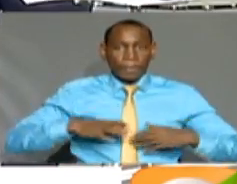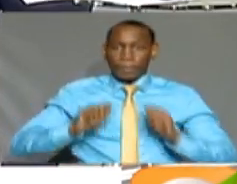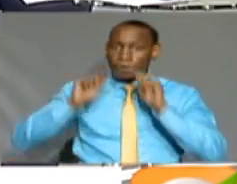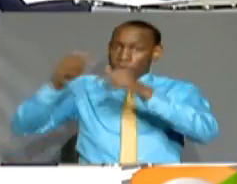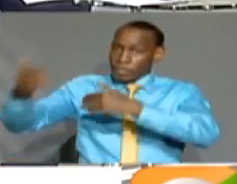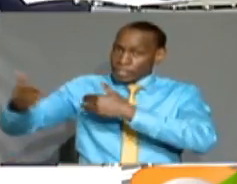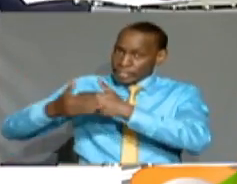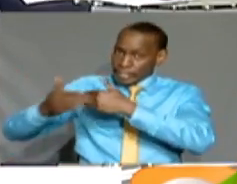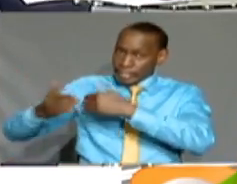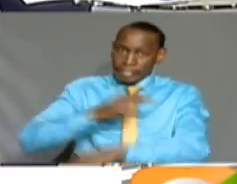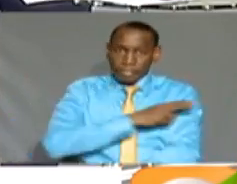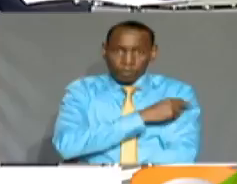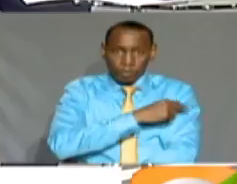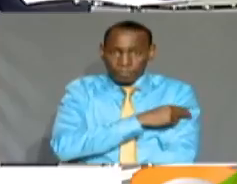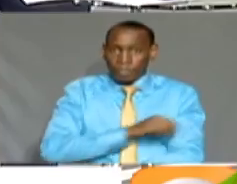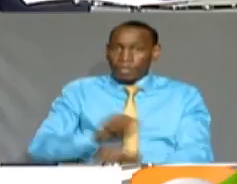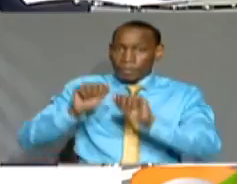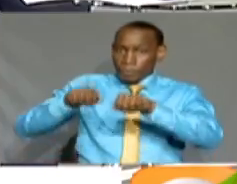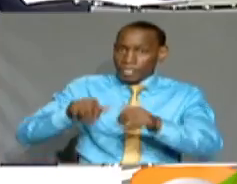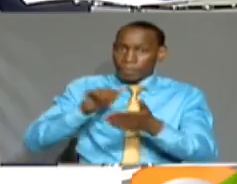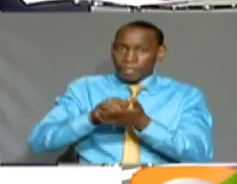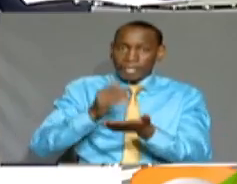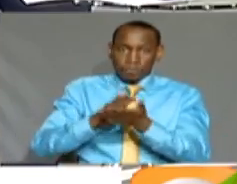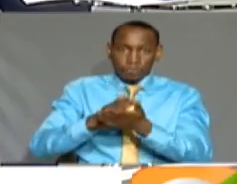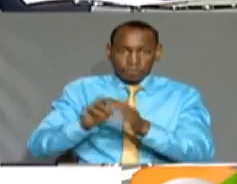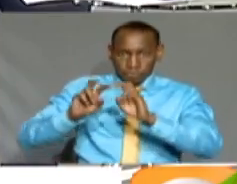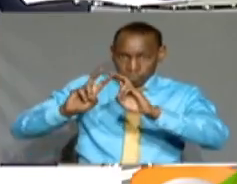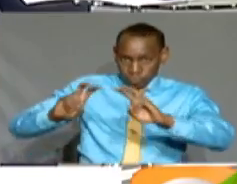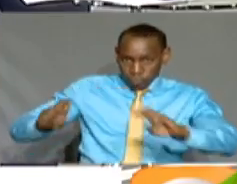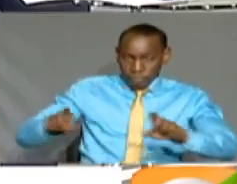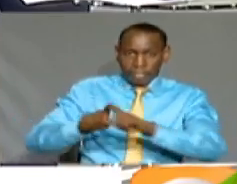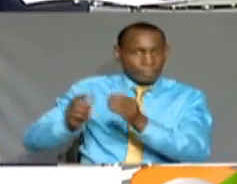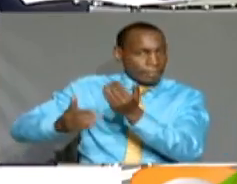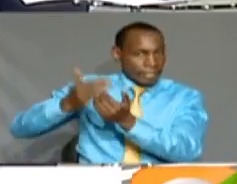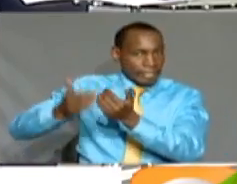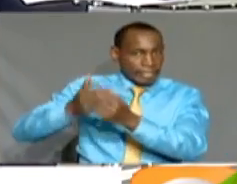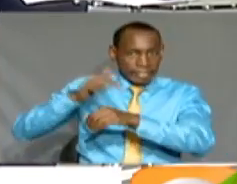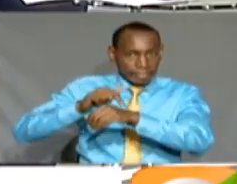visit the nearest health facilities to ensure they are checked and treated in time.